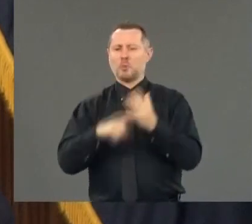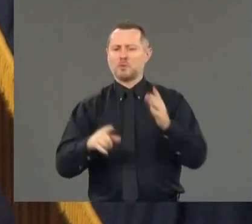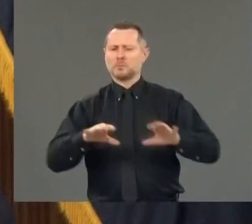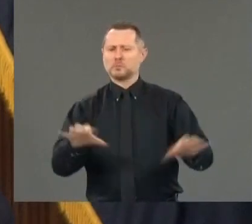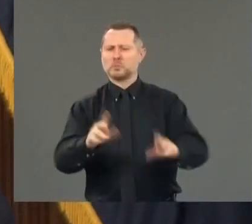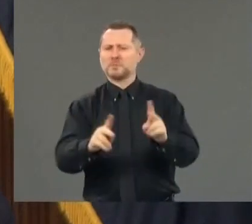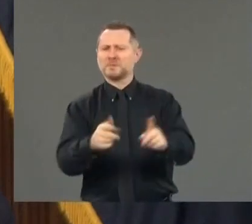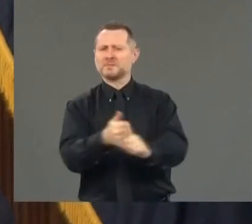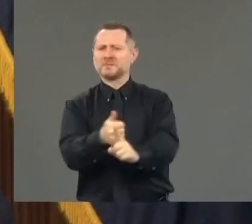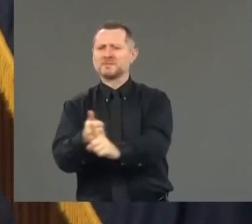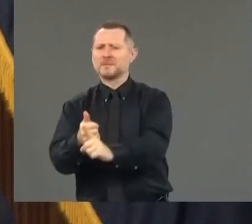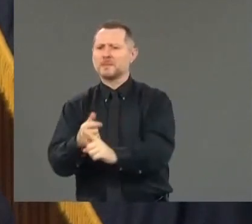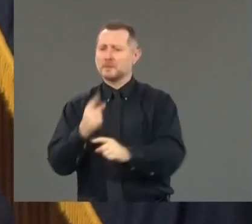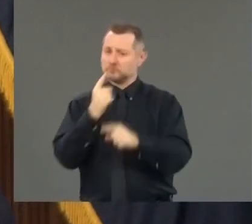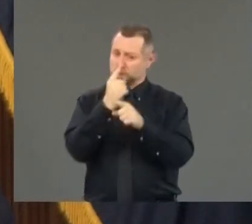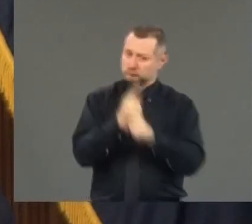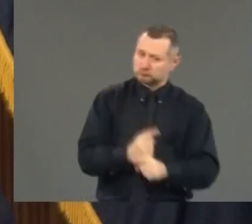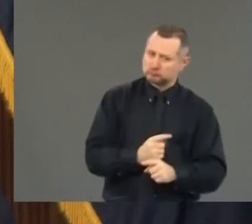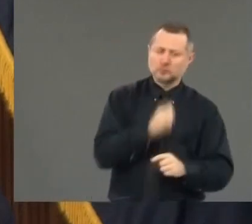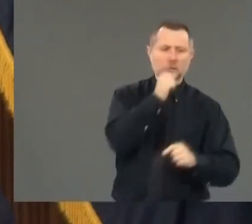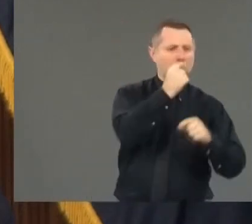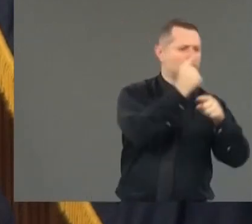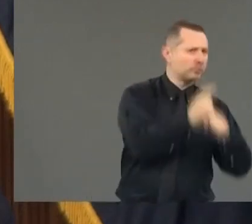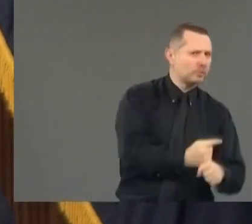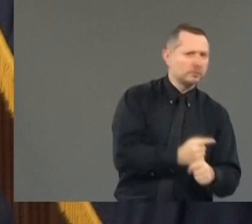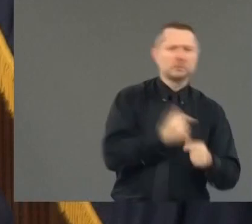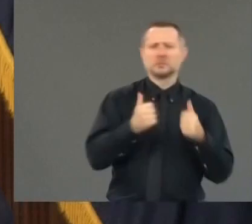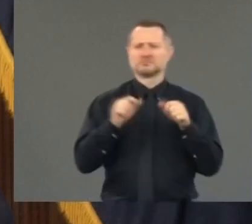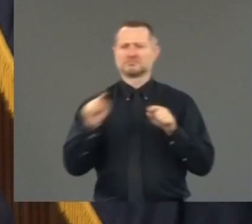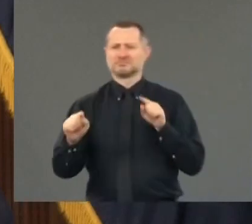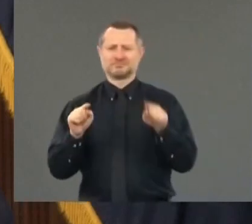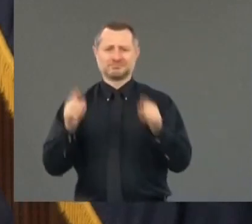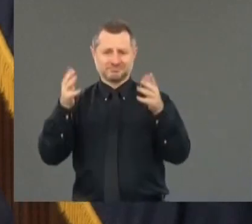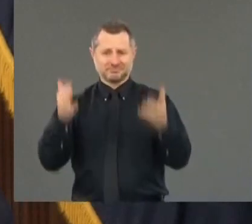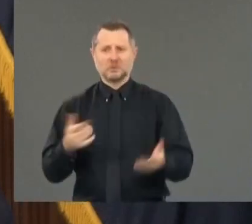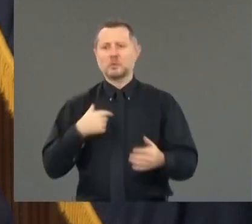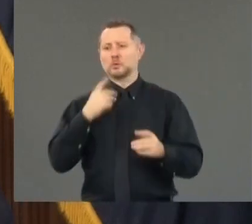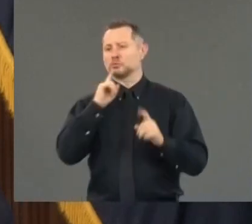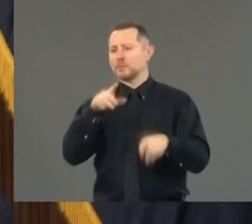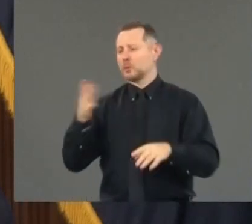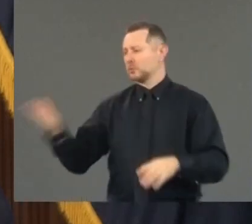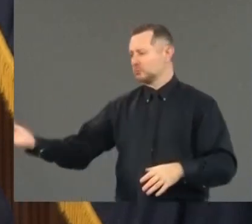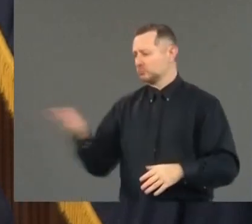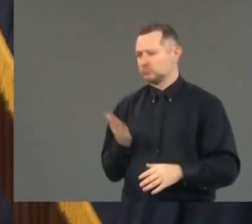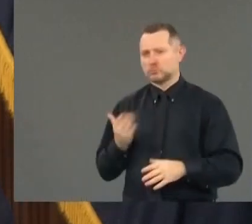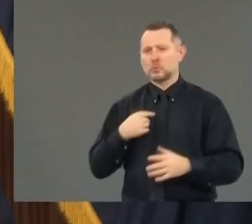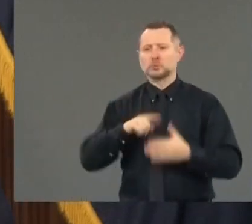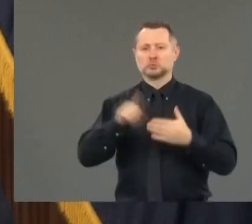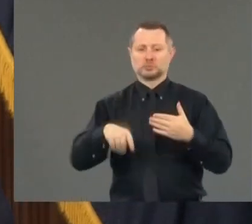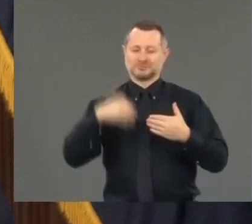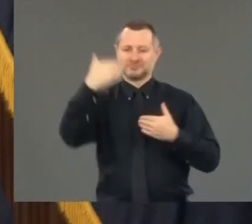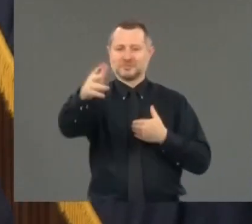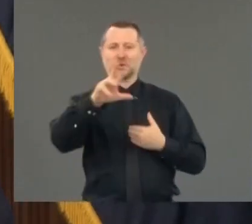was done wrong. I want that report in 30 days. I don't want this to be another